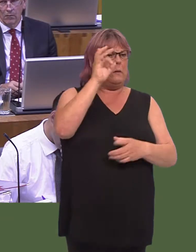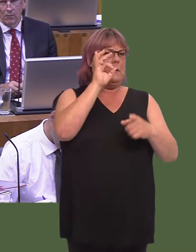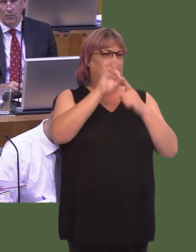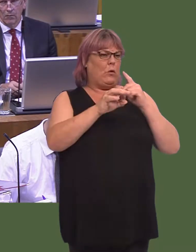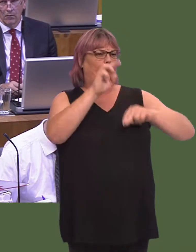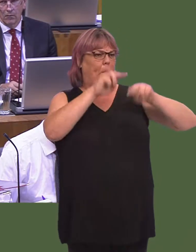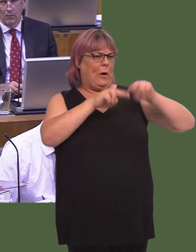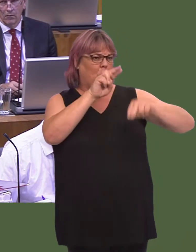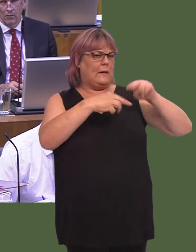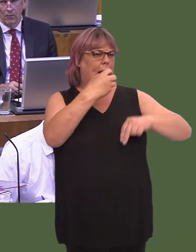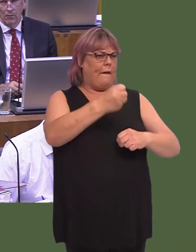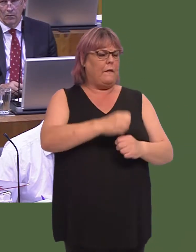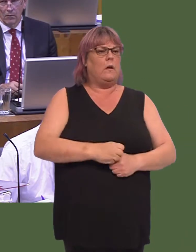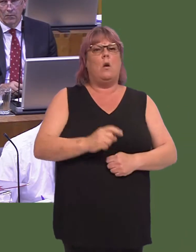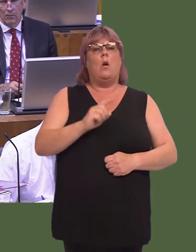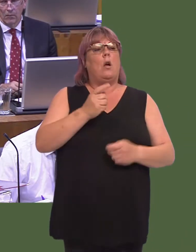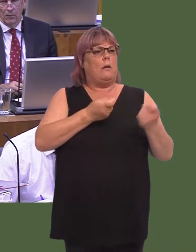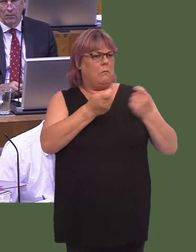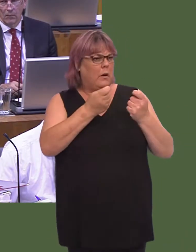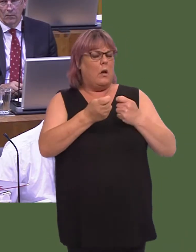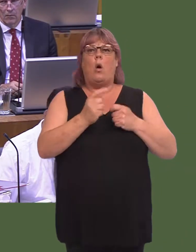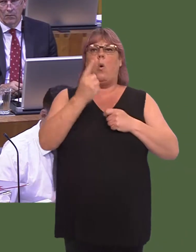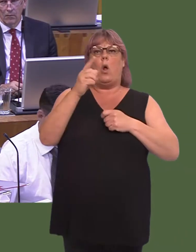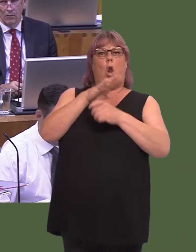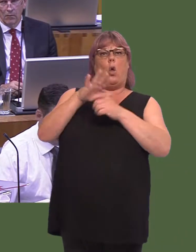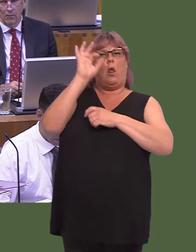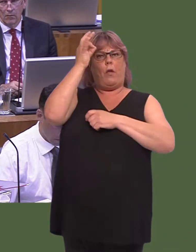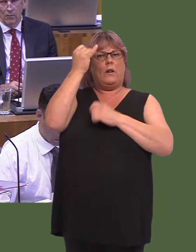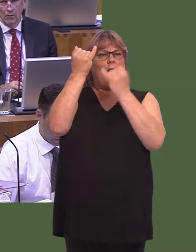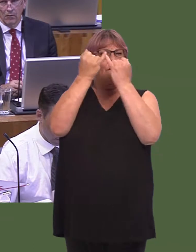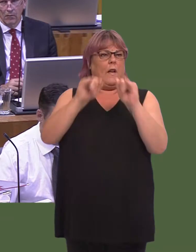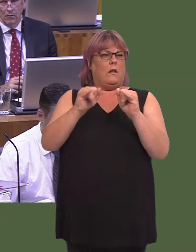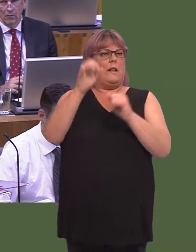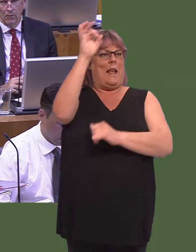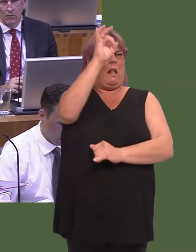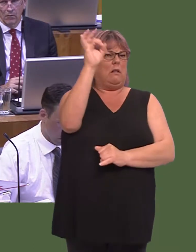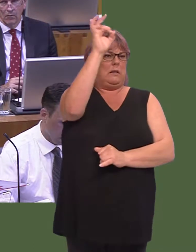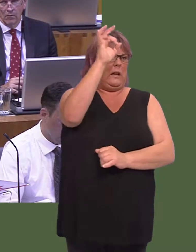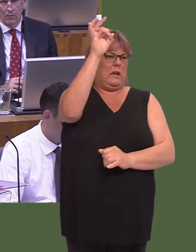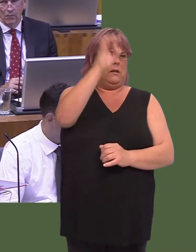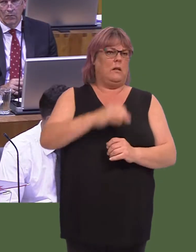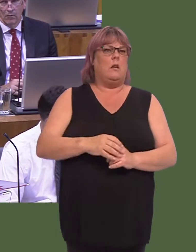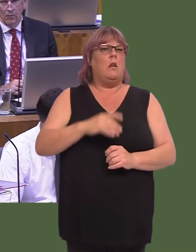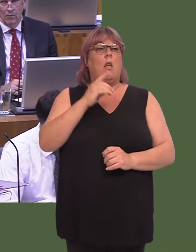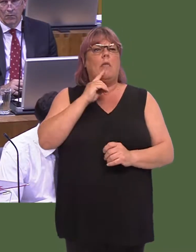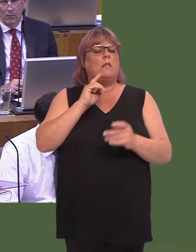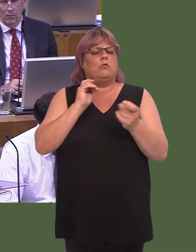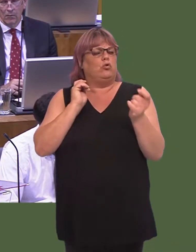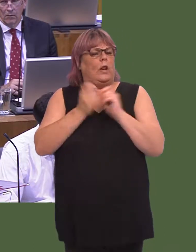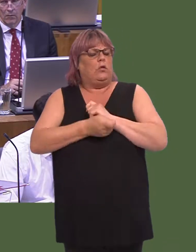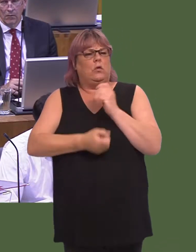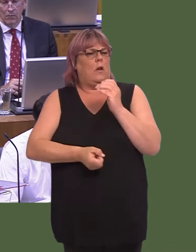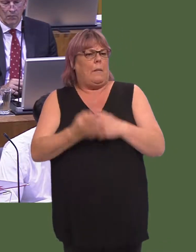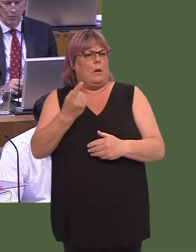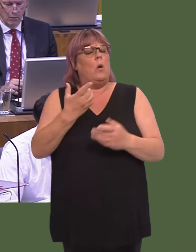local authorities in special measures. We had one local authority that collapsed completely in Anglesey. We're far from